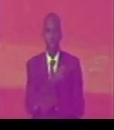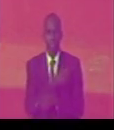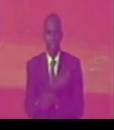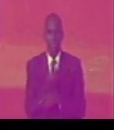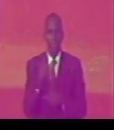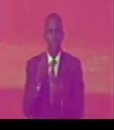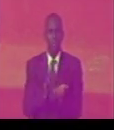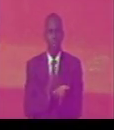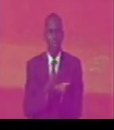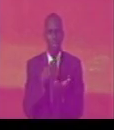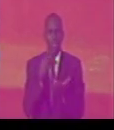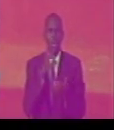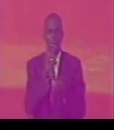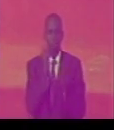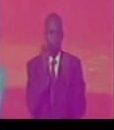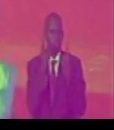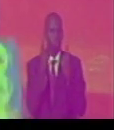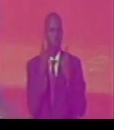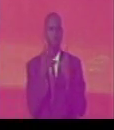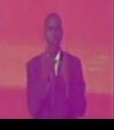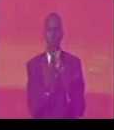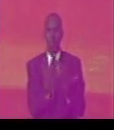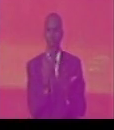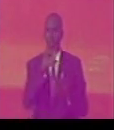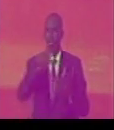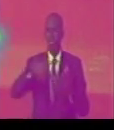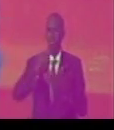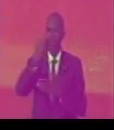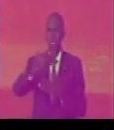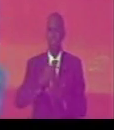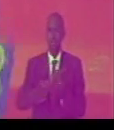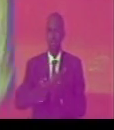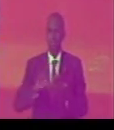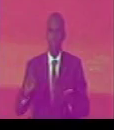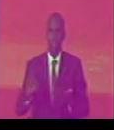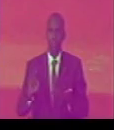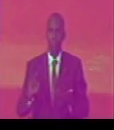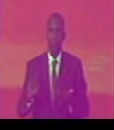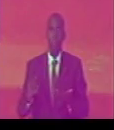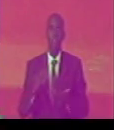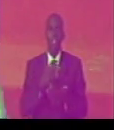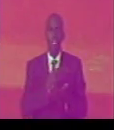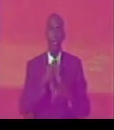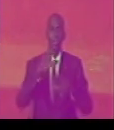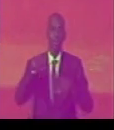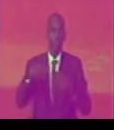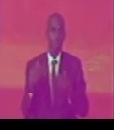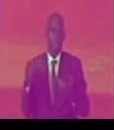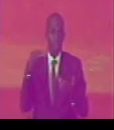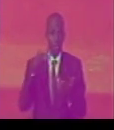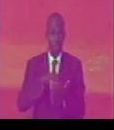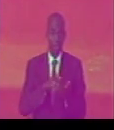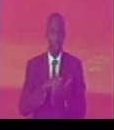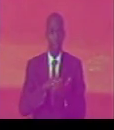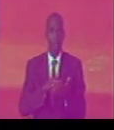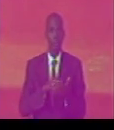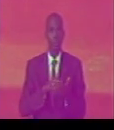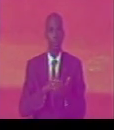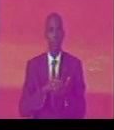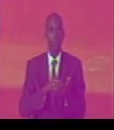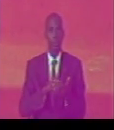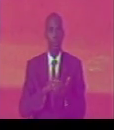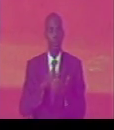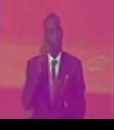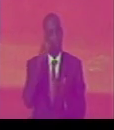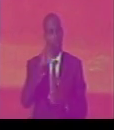went to the hospital, showed the doctor. They said they were surprised. They said, no, I should wait another week. And this is the